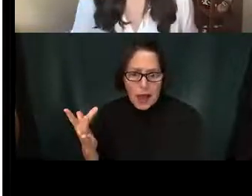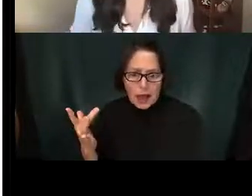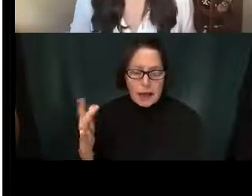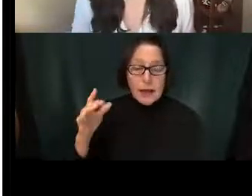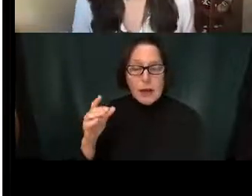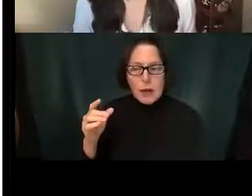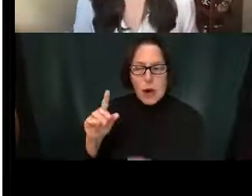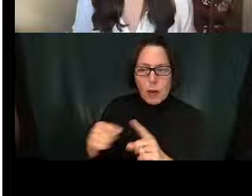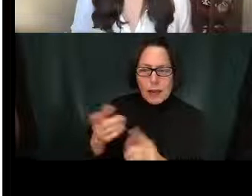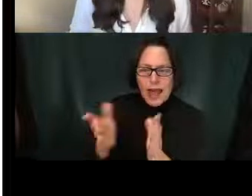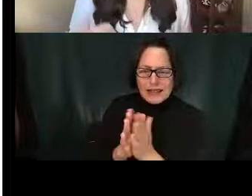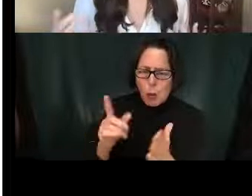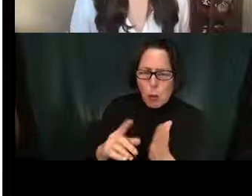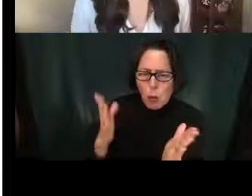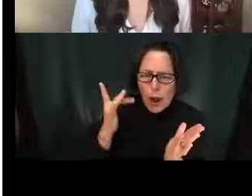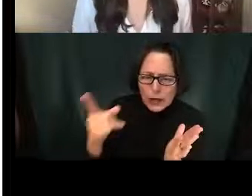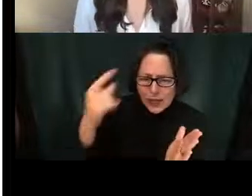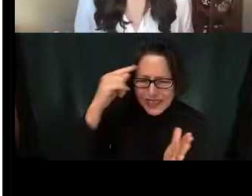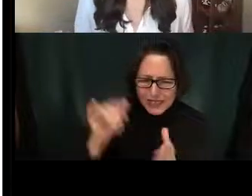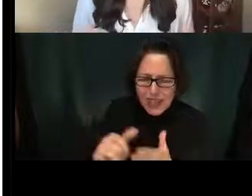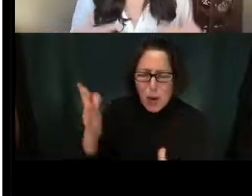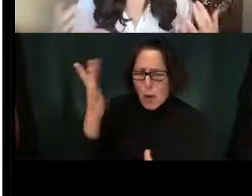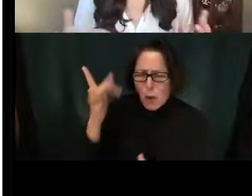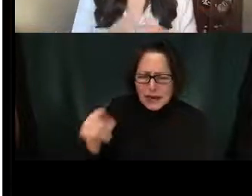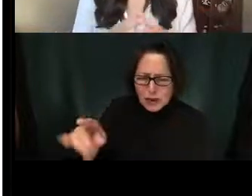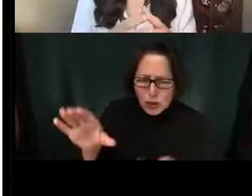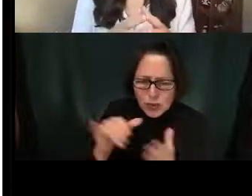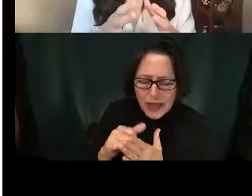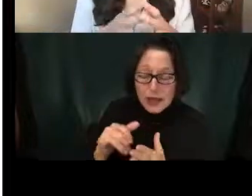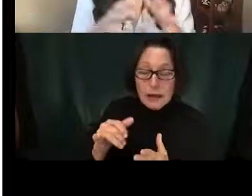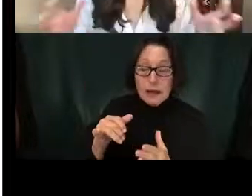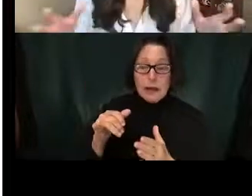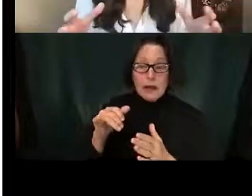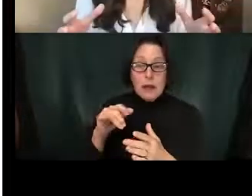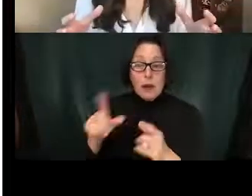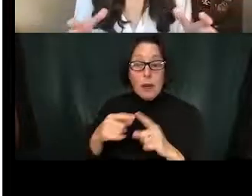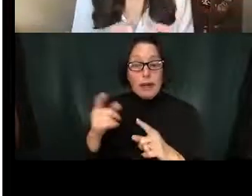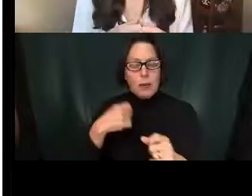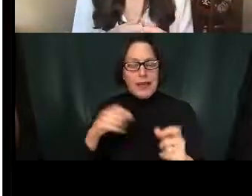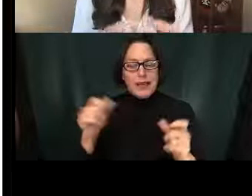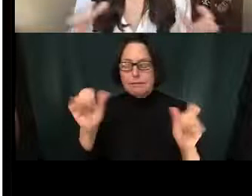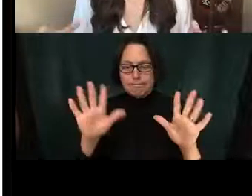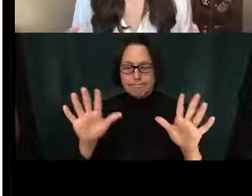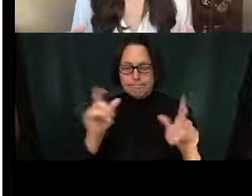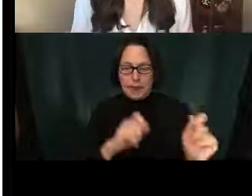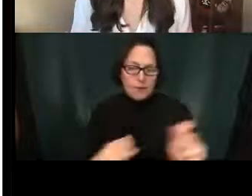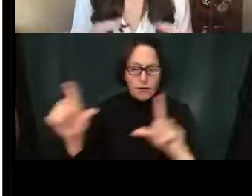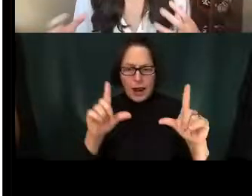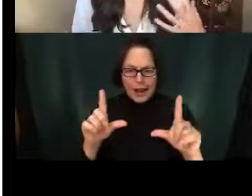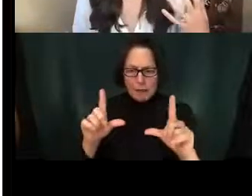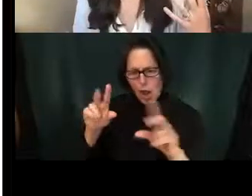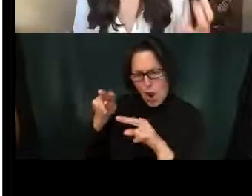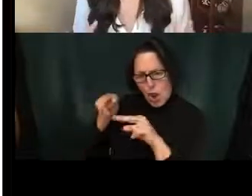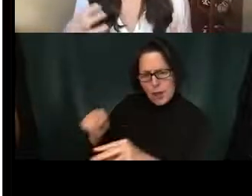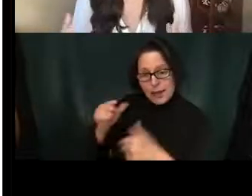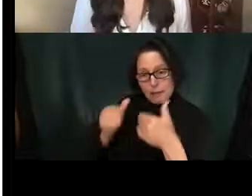thinking. Why did you think that? Why did you do that? If we can frame it in terms of a process and even